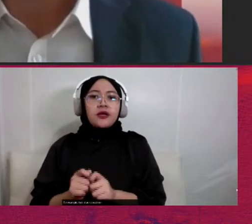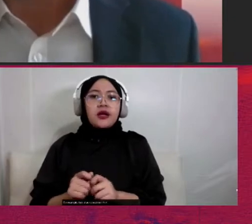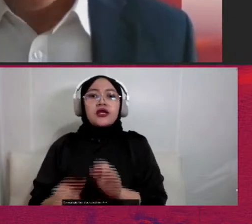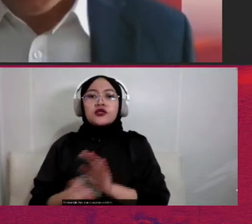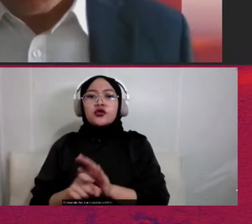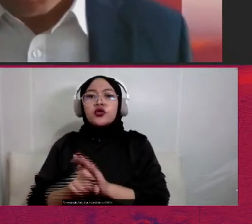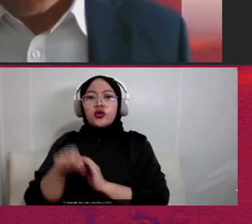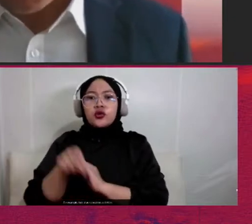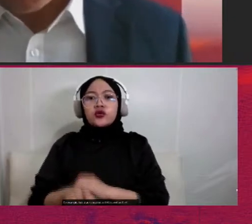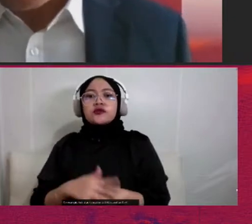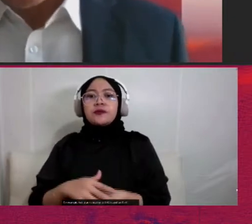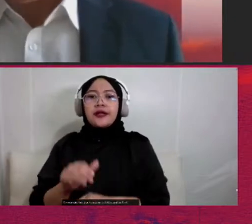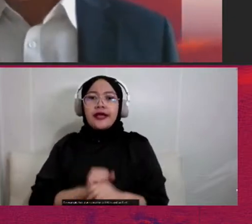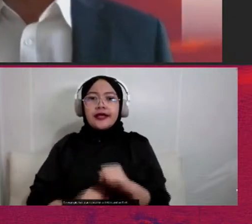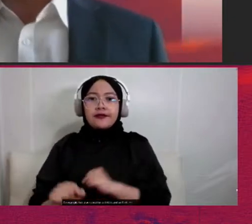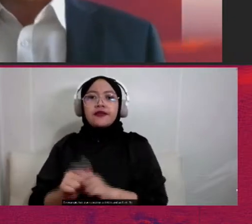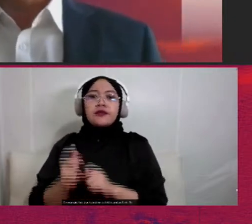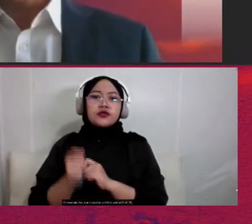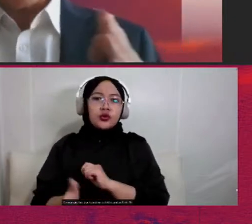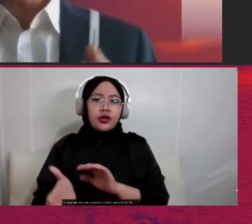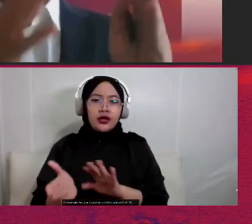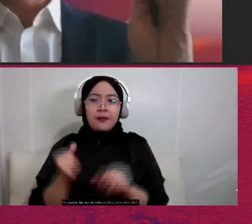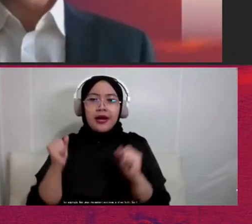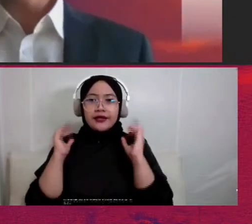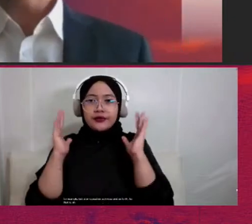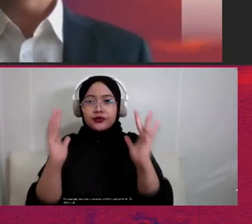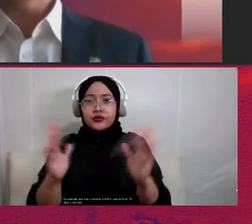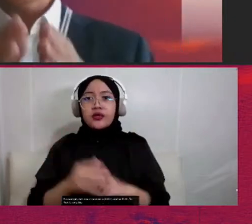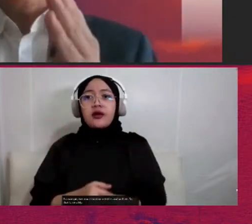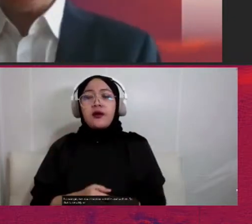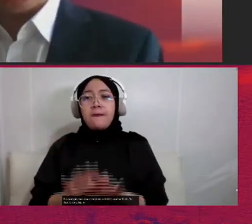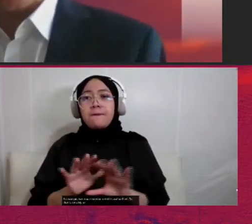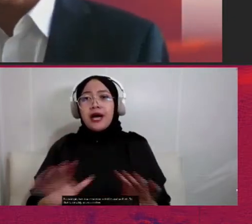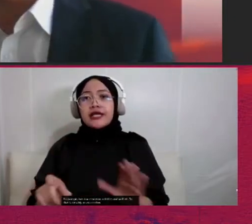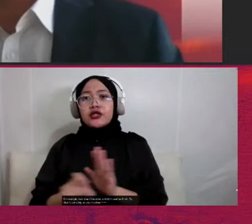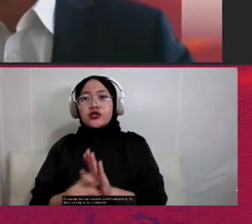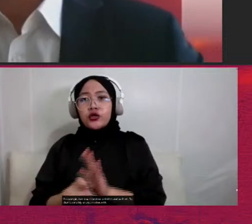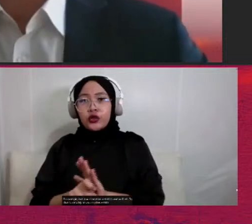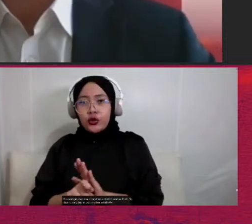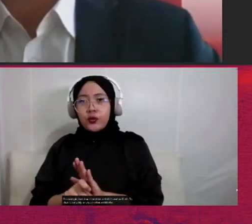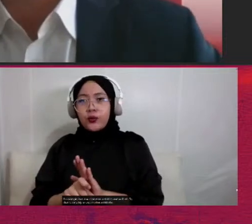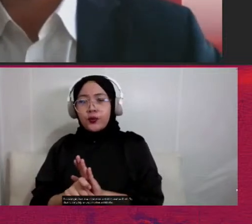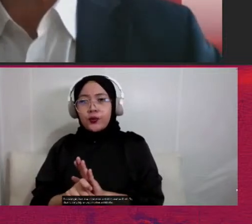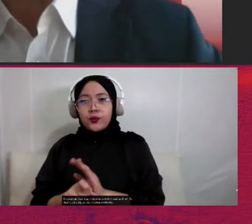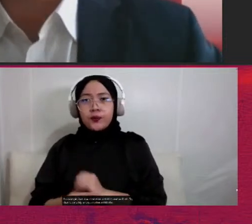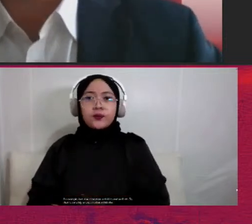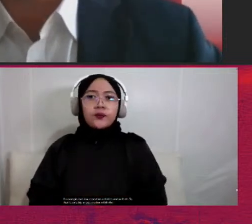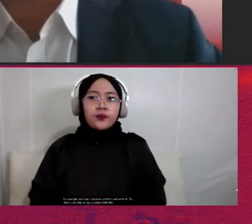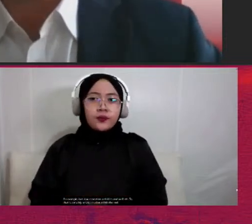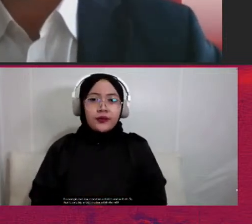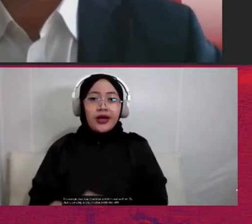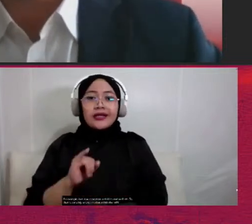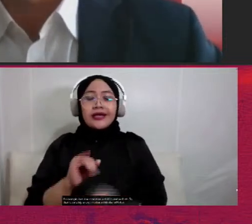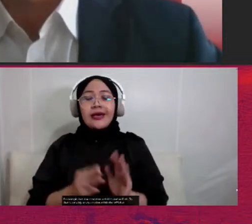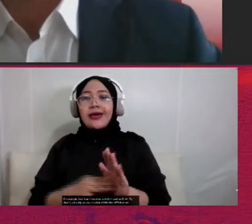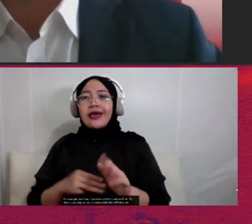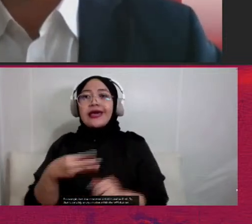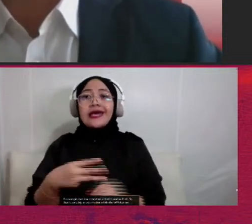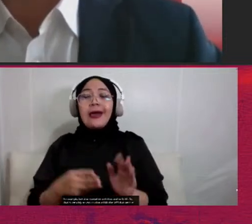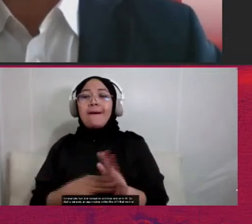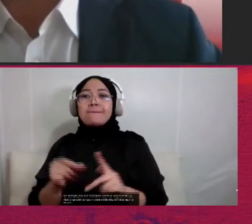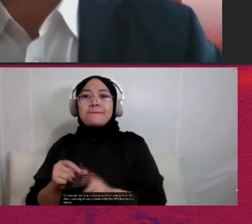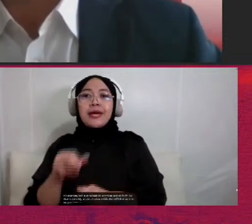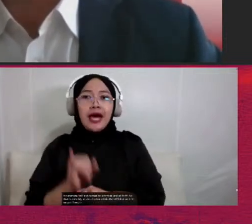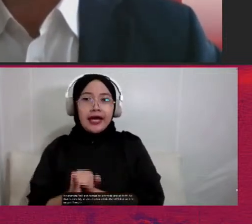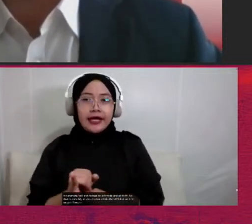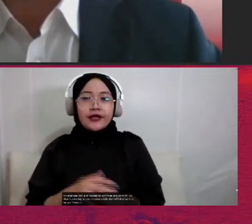recreation activities and so forth. So that is certainly an assumption within the EMPI that we